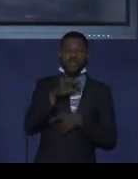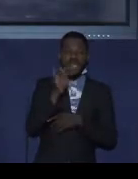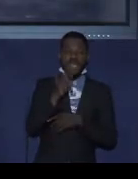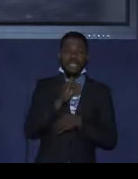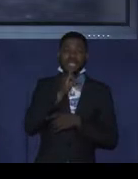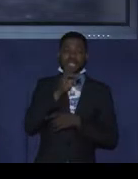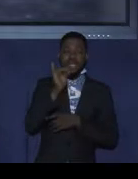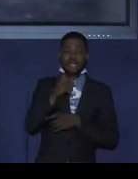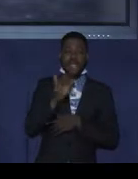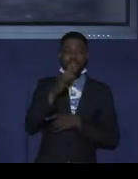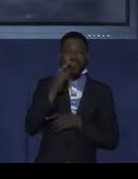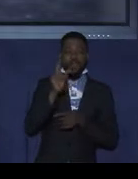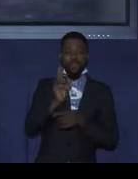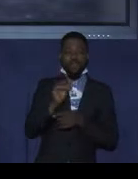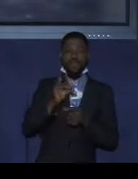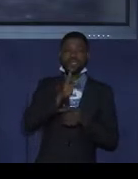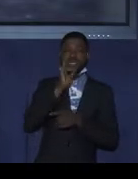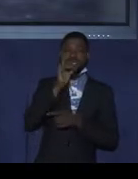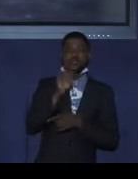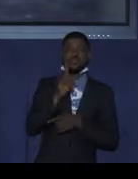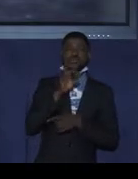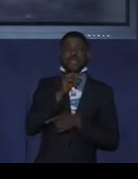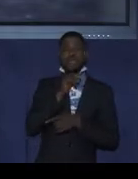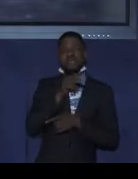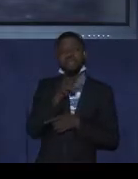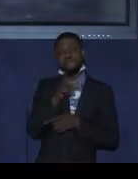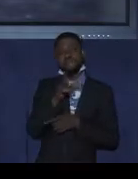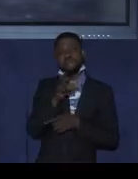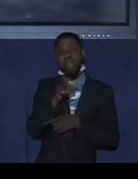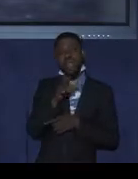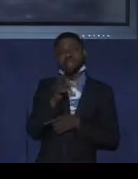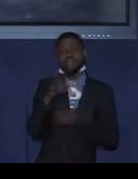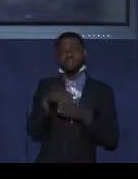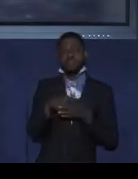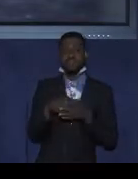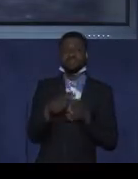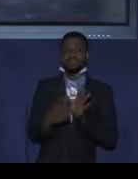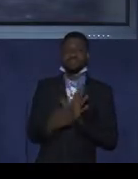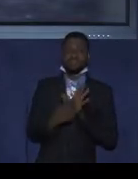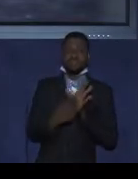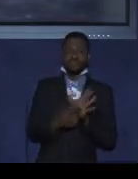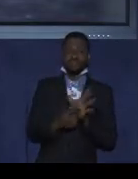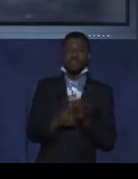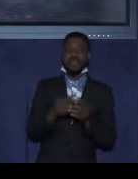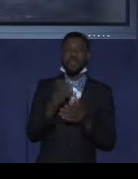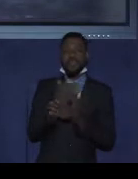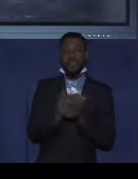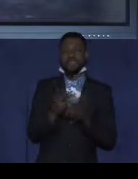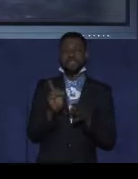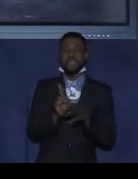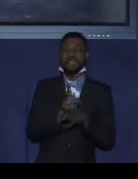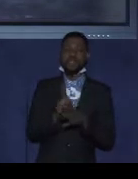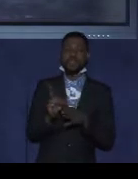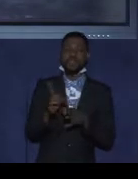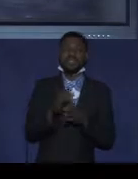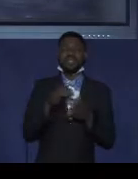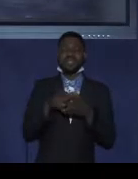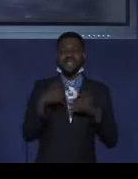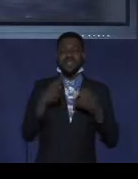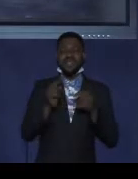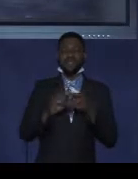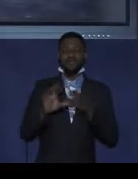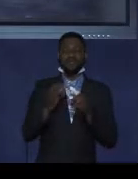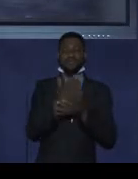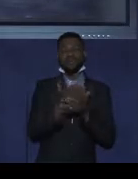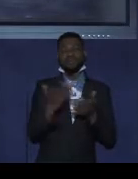yes, your no is no, and you are not biased in exercising some duties, in trying